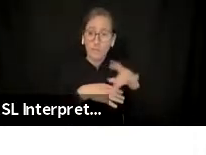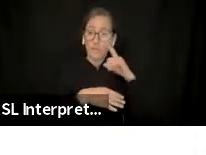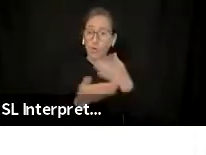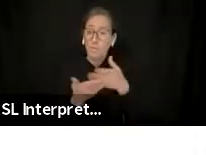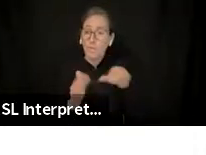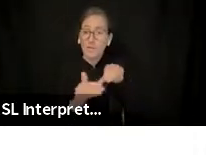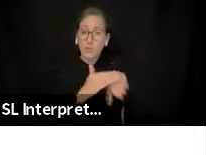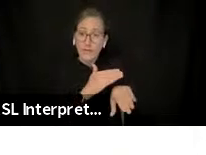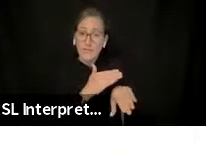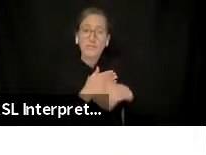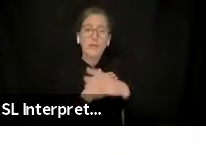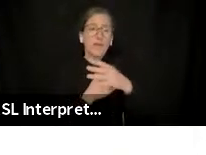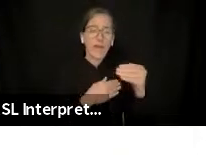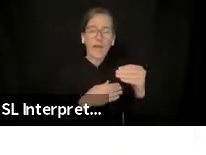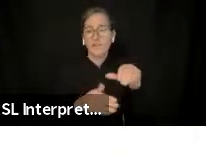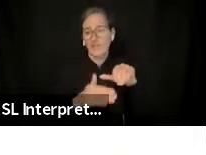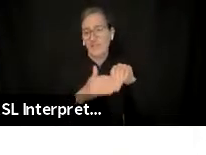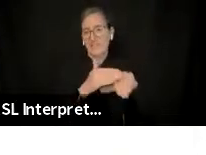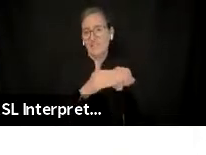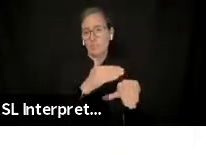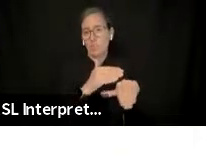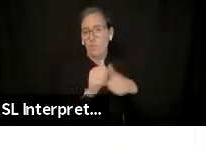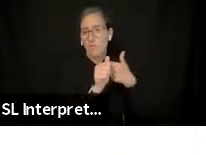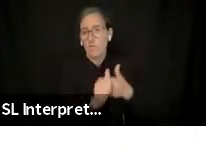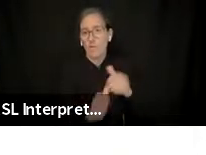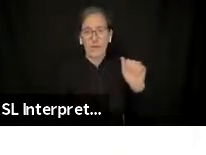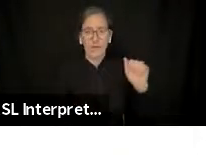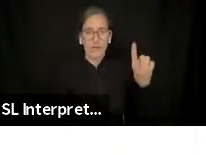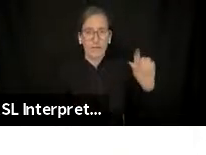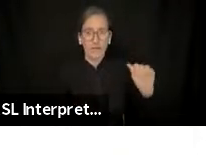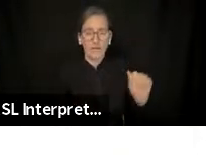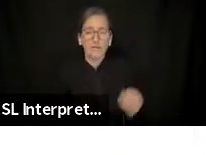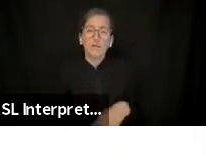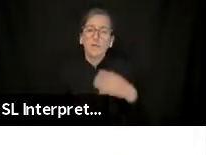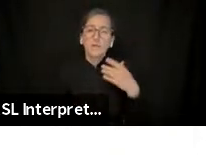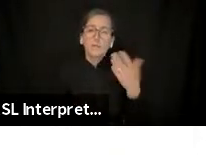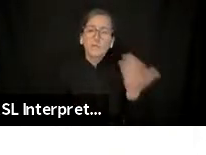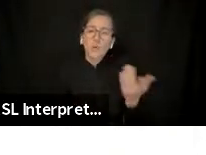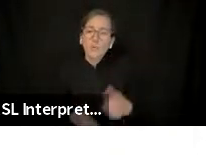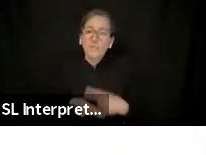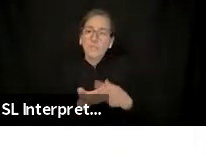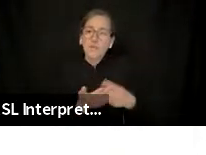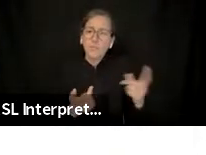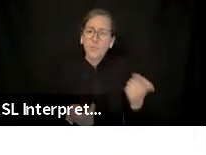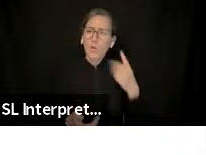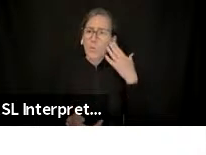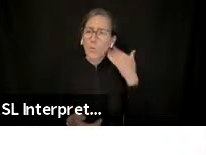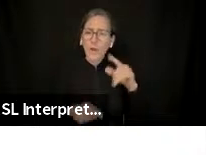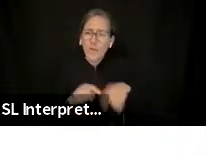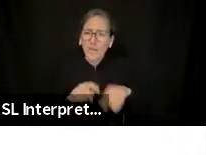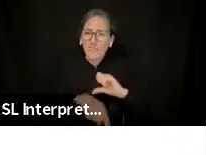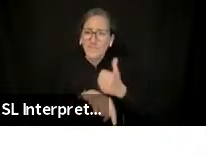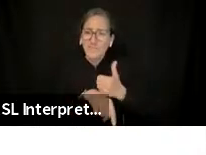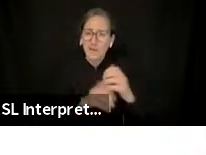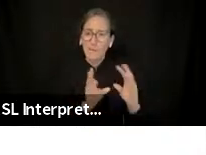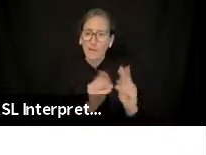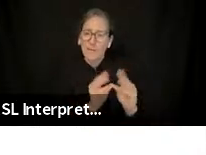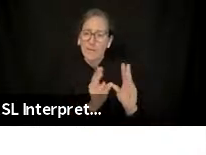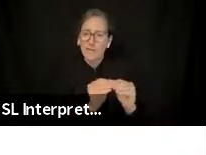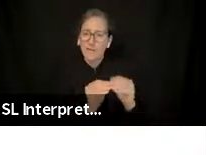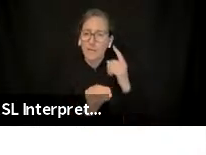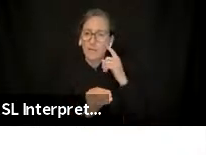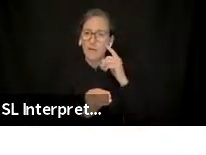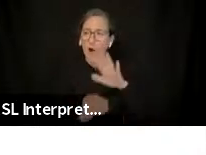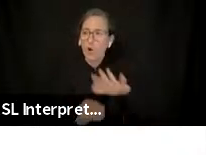just hold a meeting at a place that is better for particular geographic parts of our community or members of our